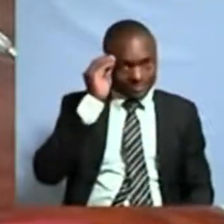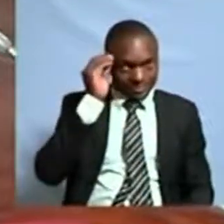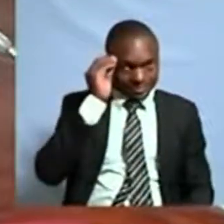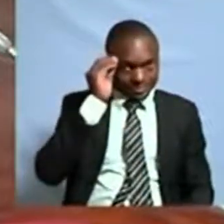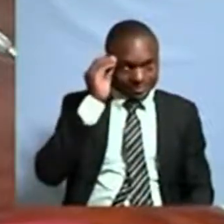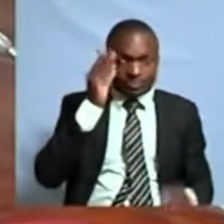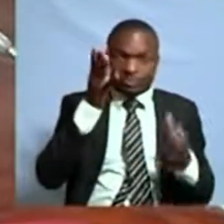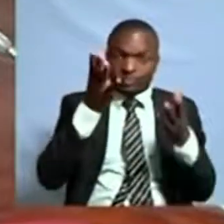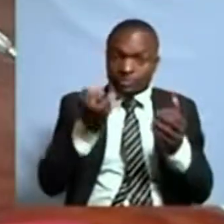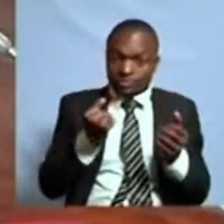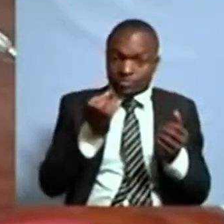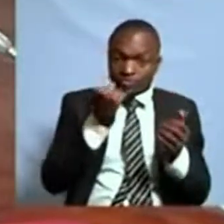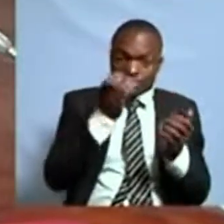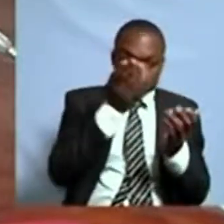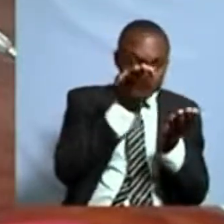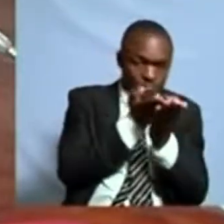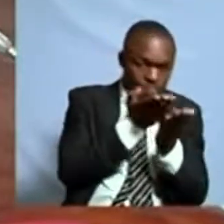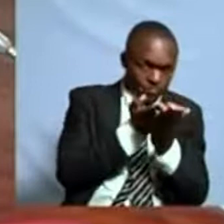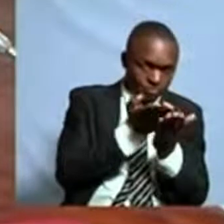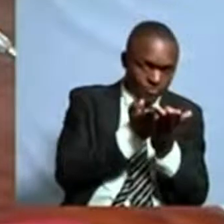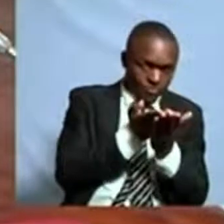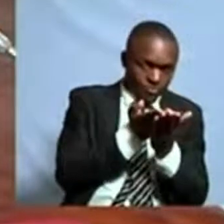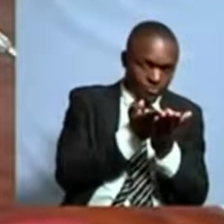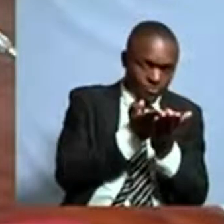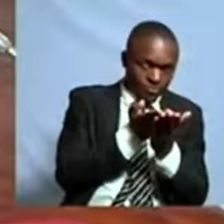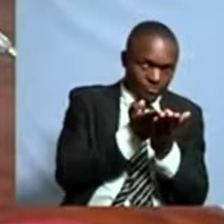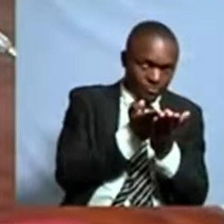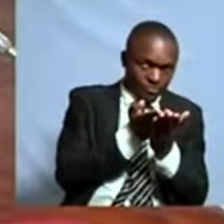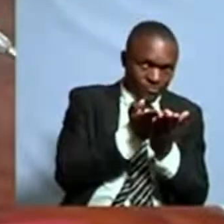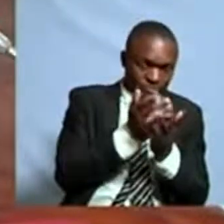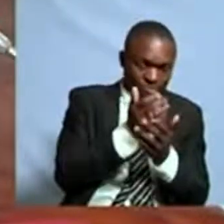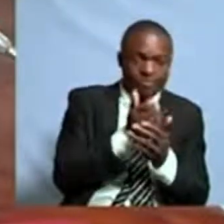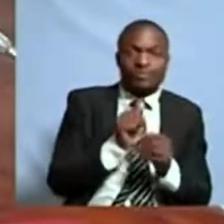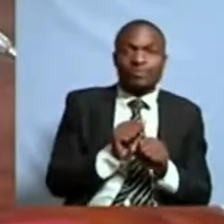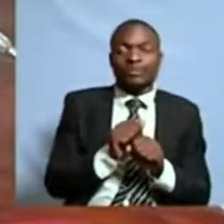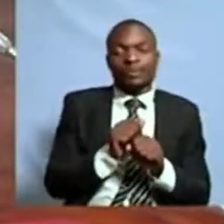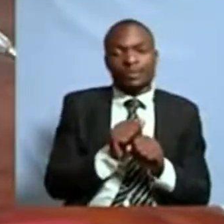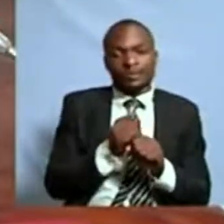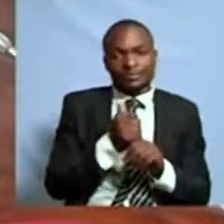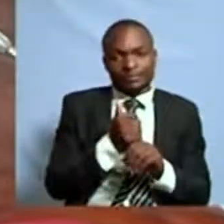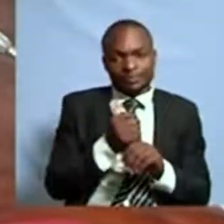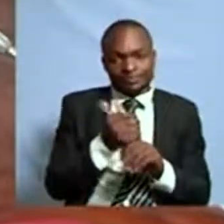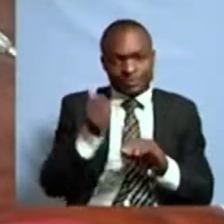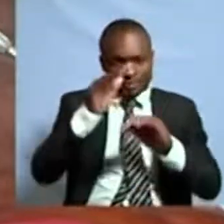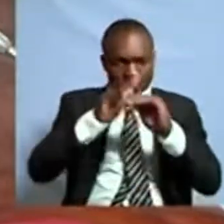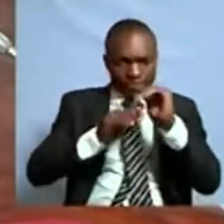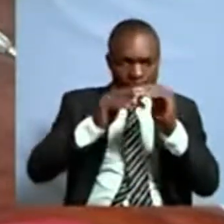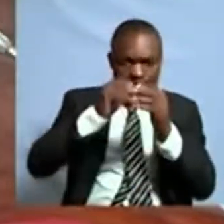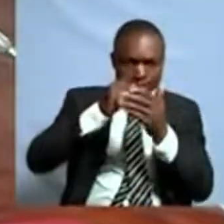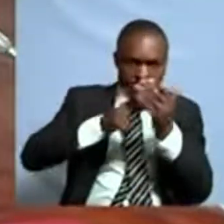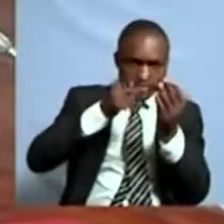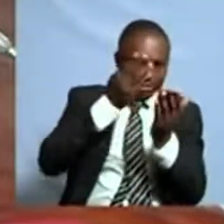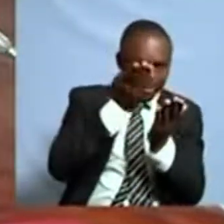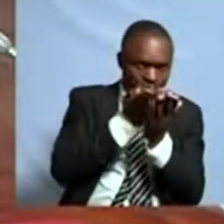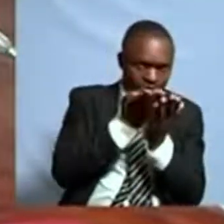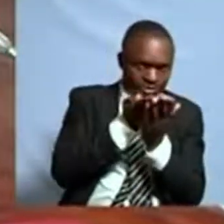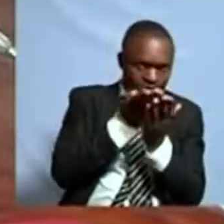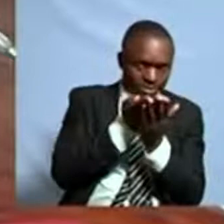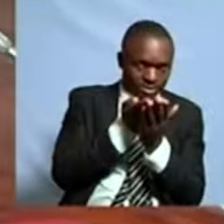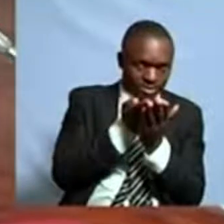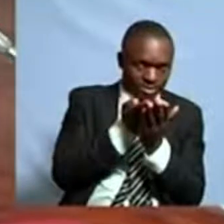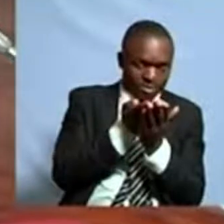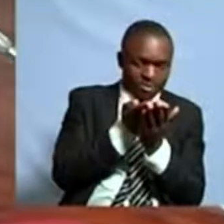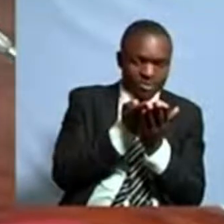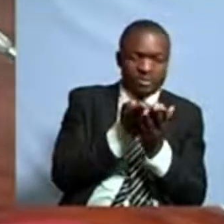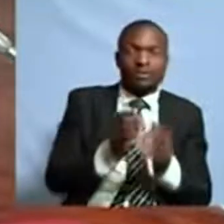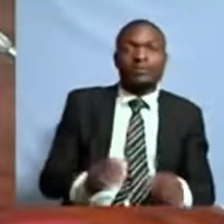we want to make a proposal also that other than what has been proposed,